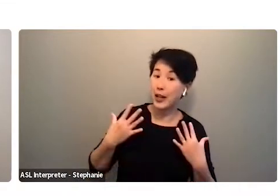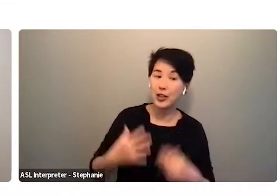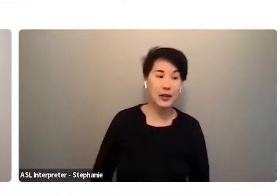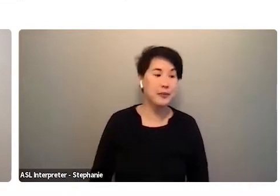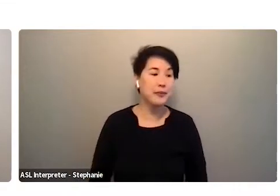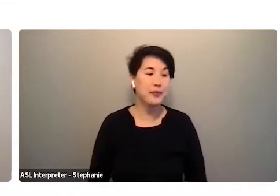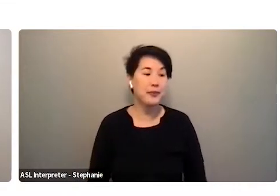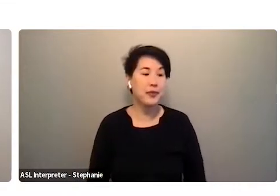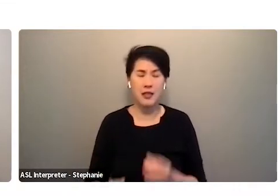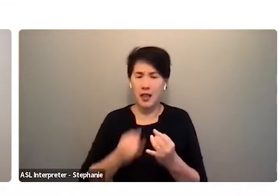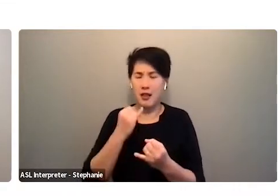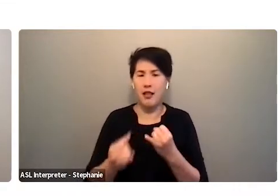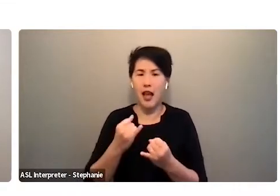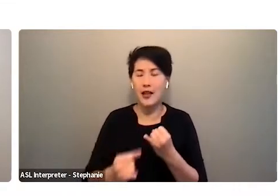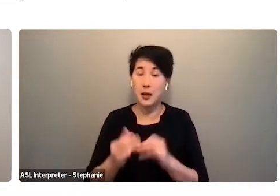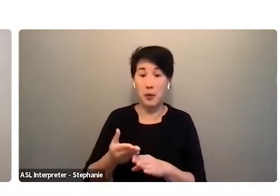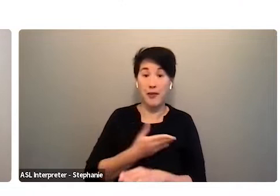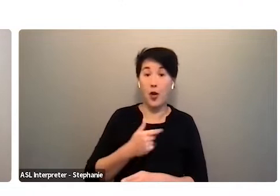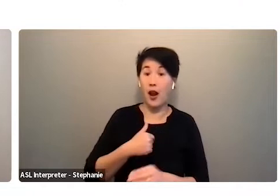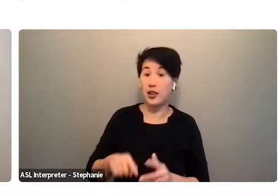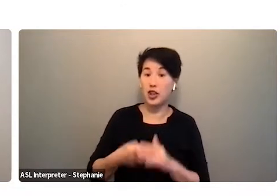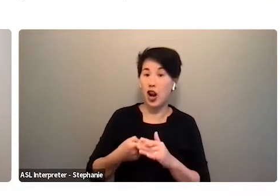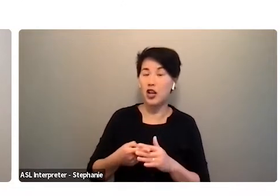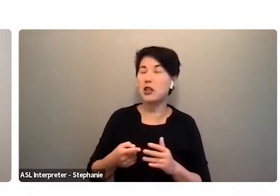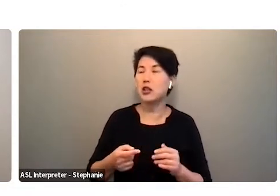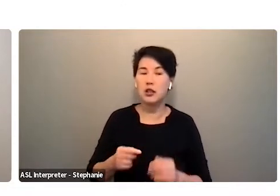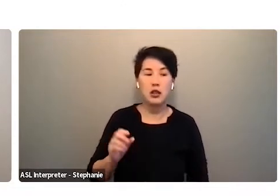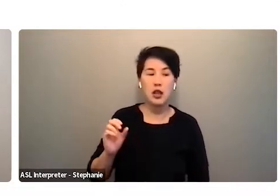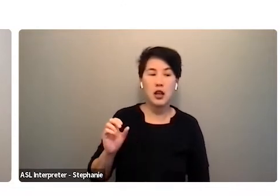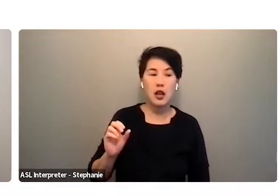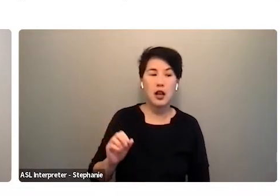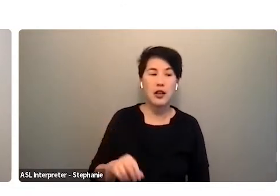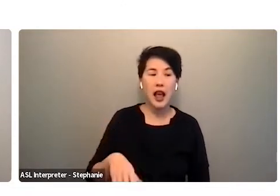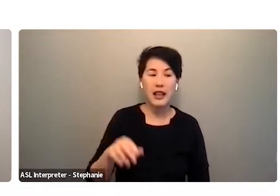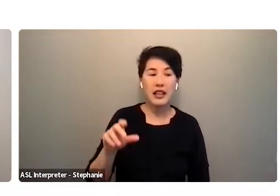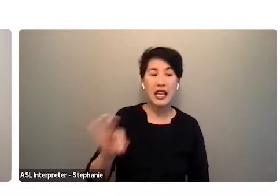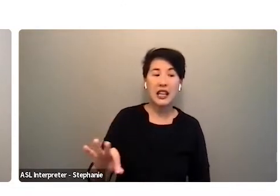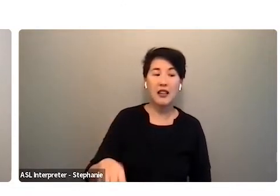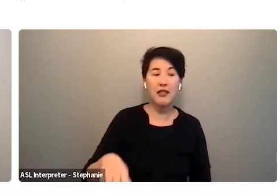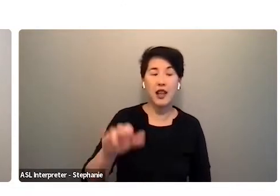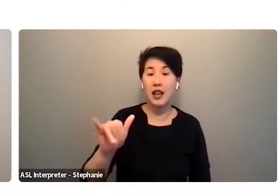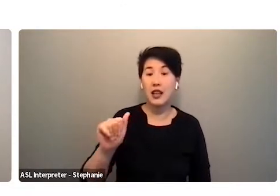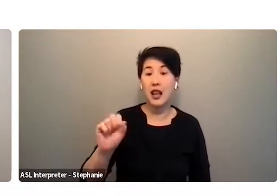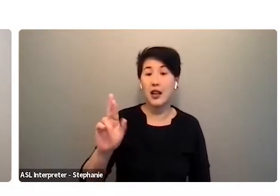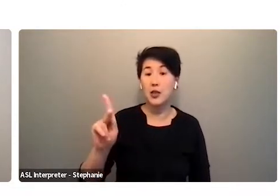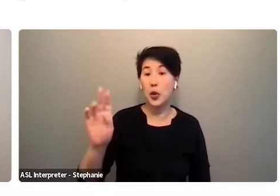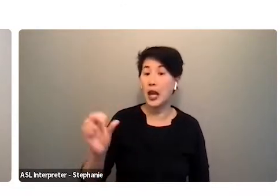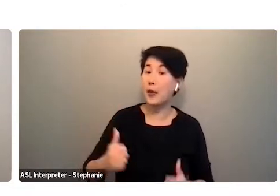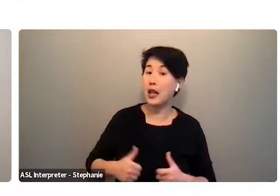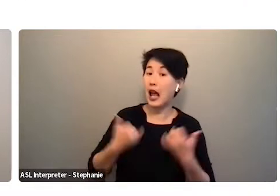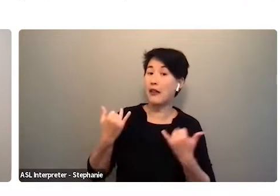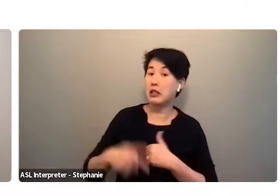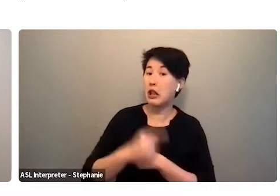asking myself before I even start this collection, what would Yasuke wear on a modern day-to-day life? So this is my 10-piece